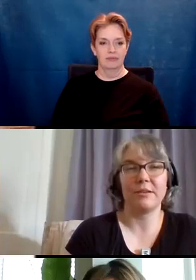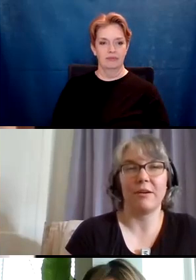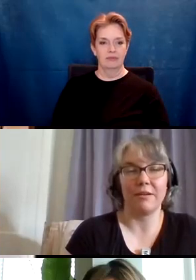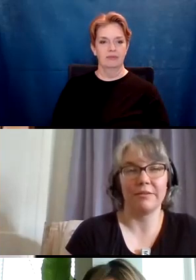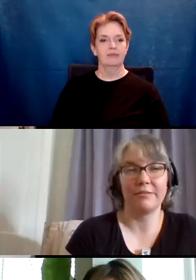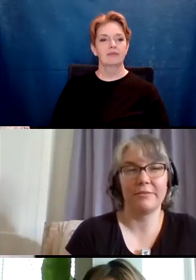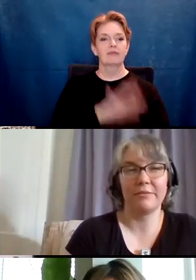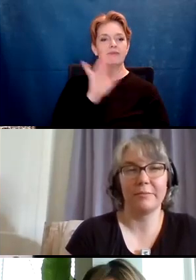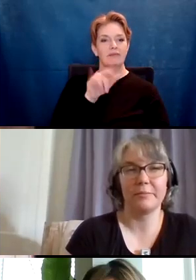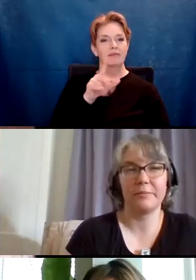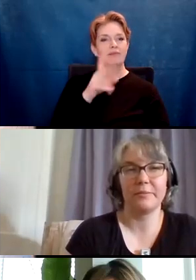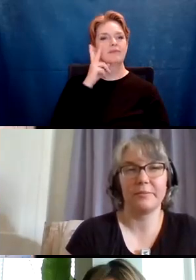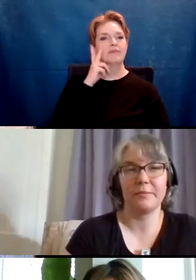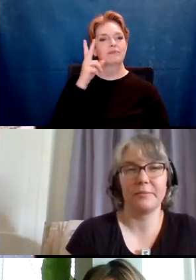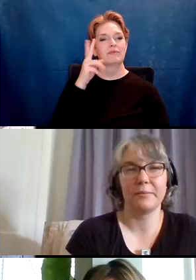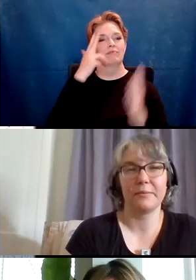murals are.